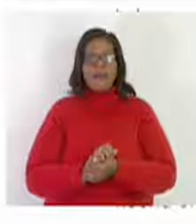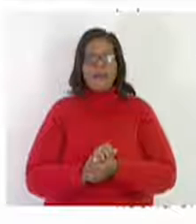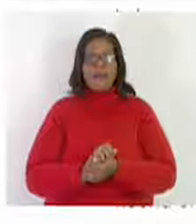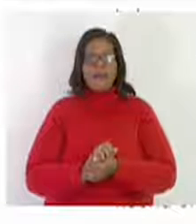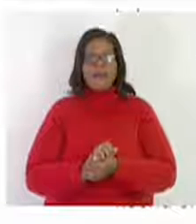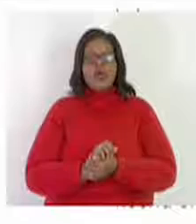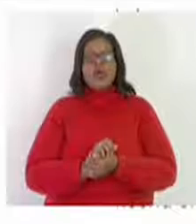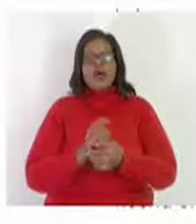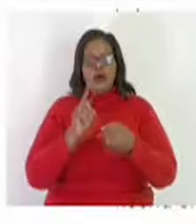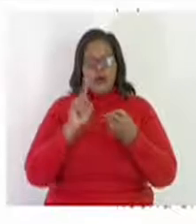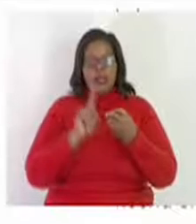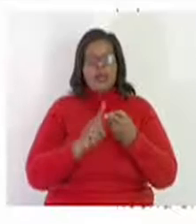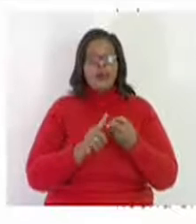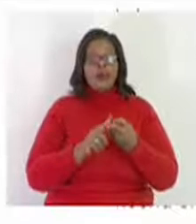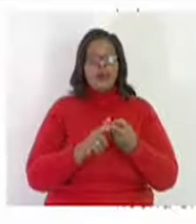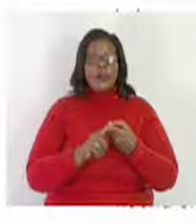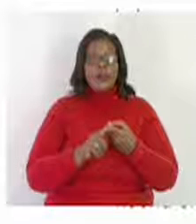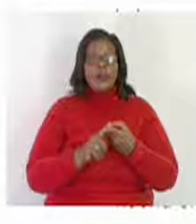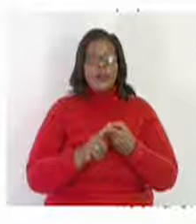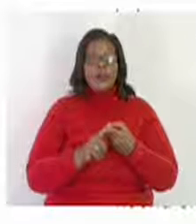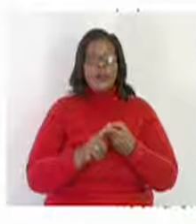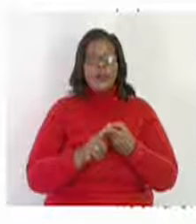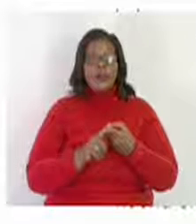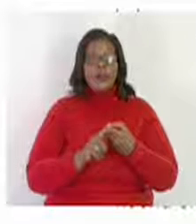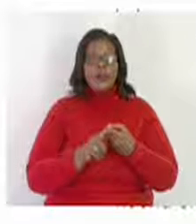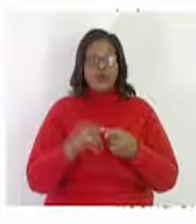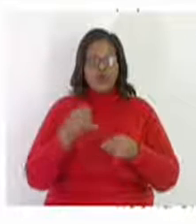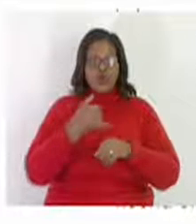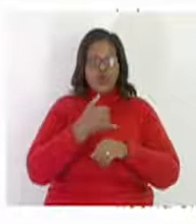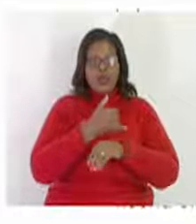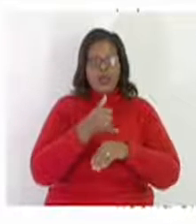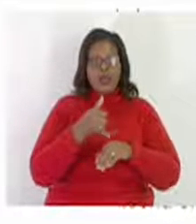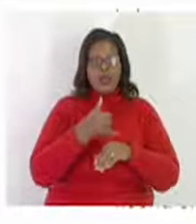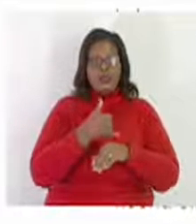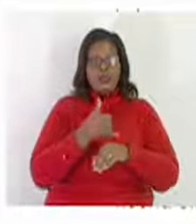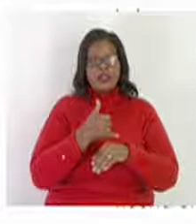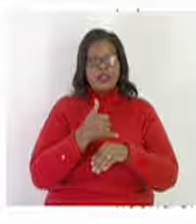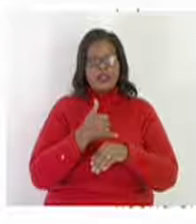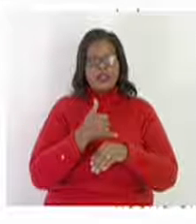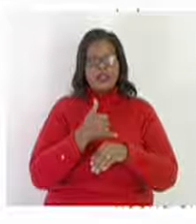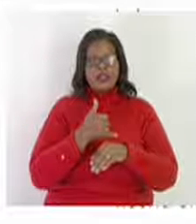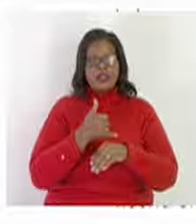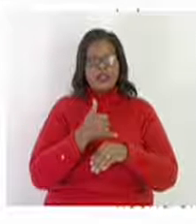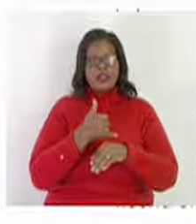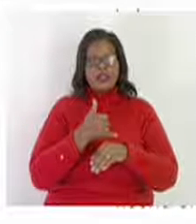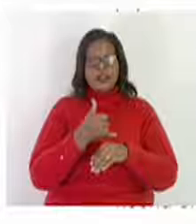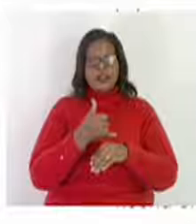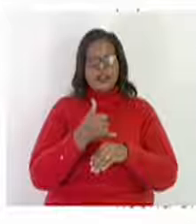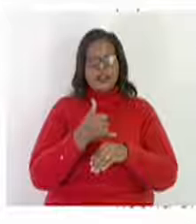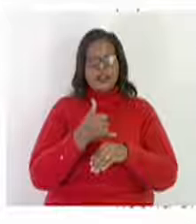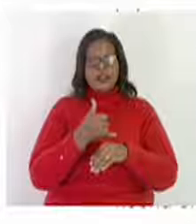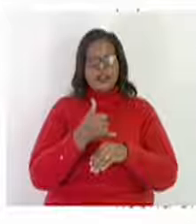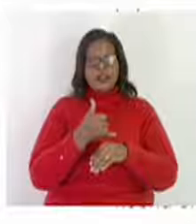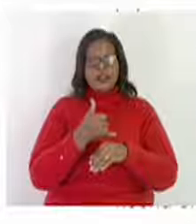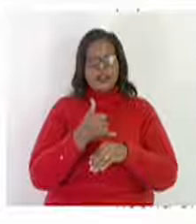Number 1, you need to place the bracket on top of the